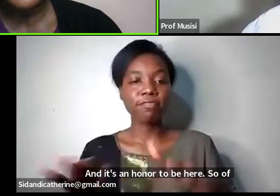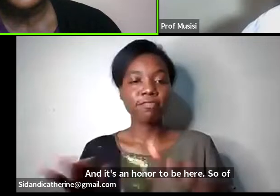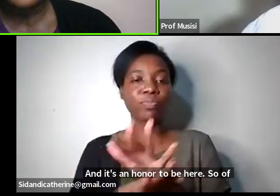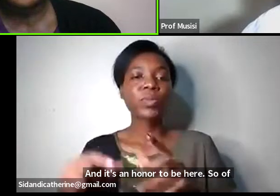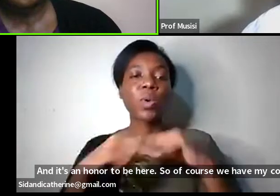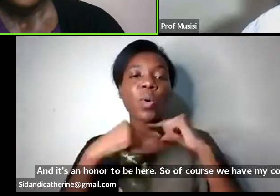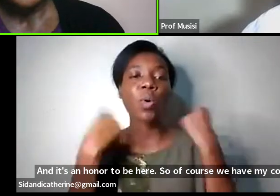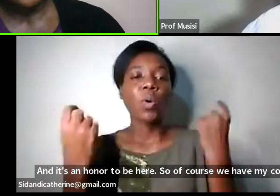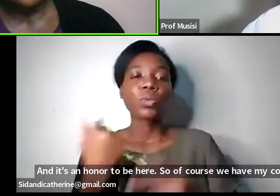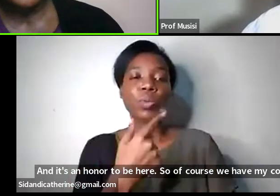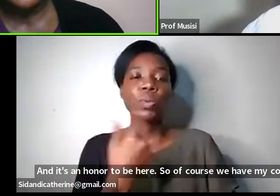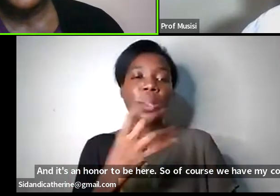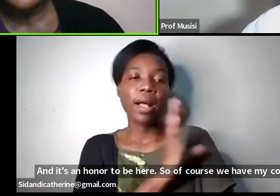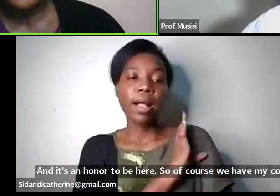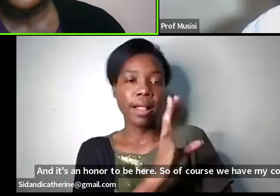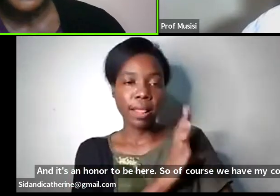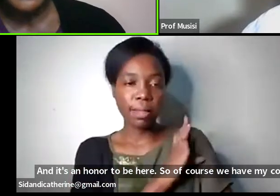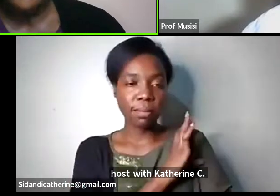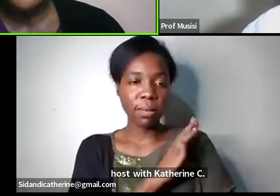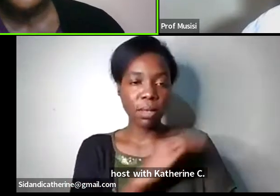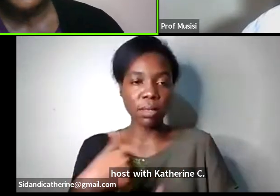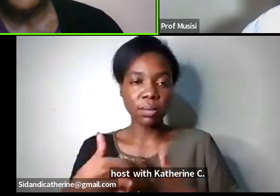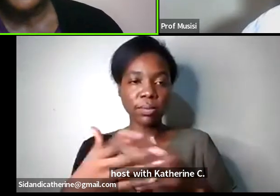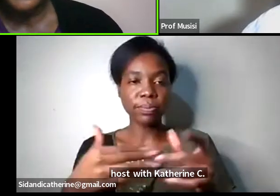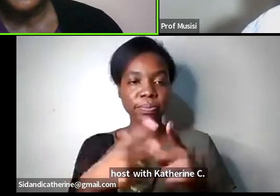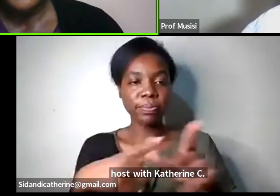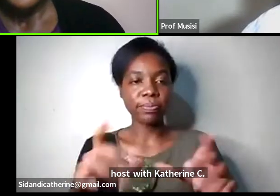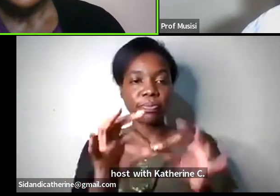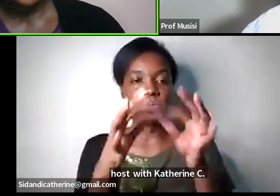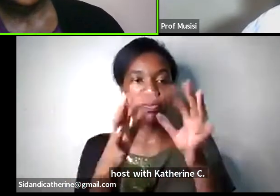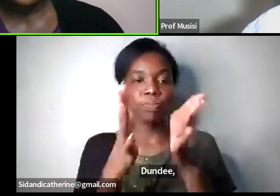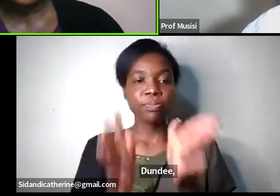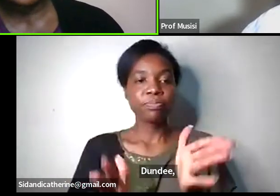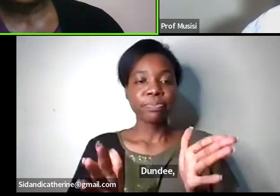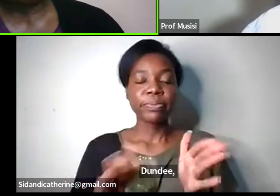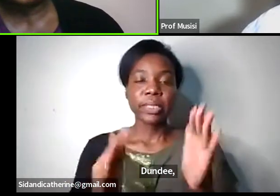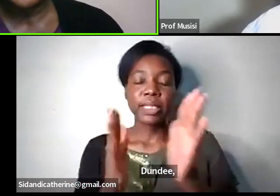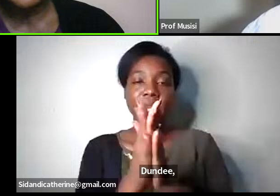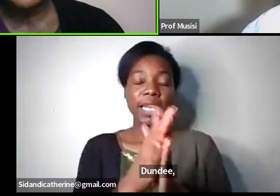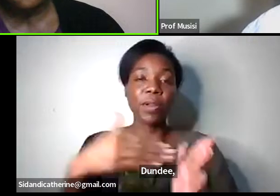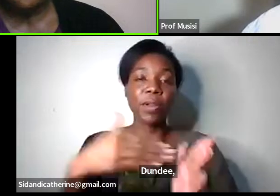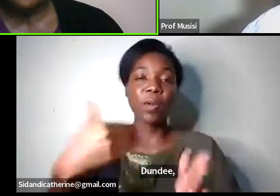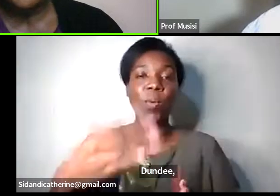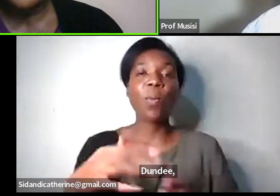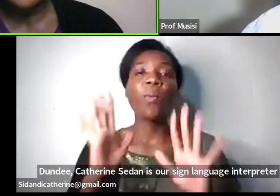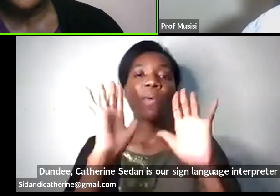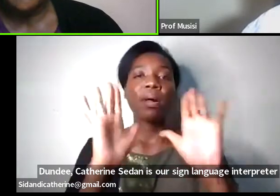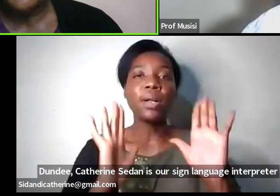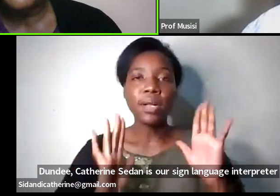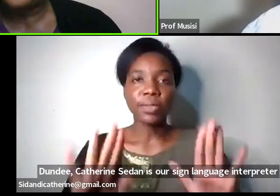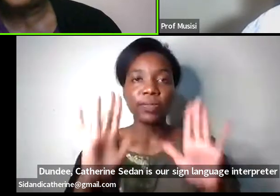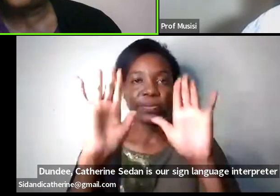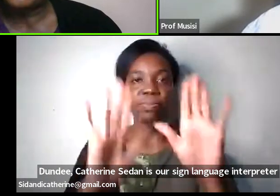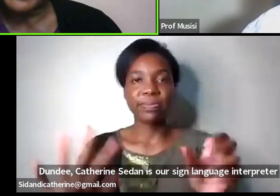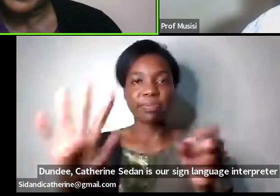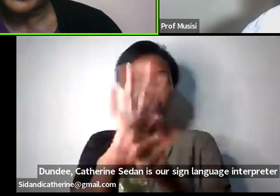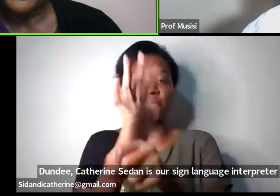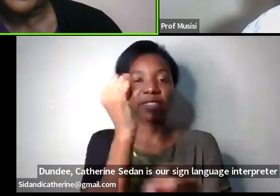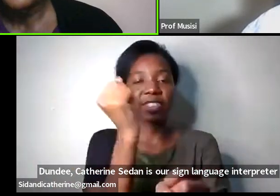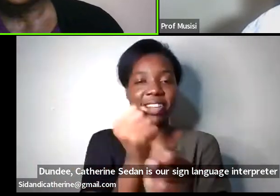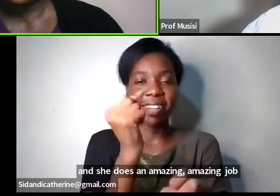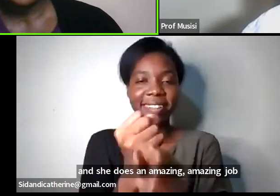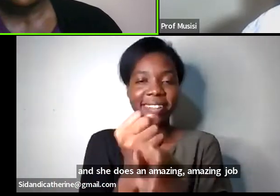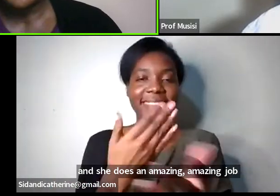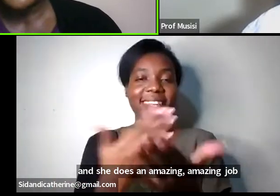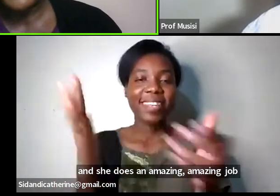Catherine Sidandi. Catherine Sidandi is our sign language interpreter, and she does an amazing job. Thank you so much,